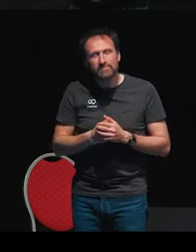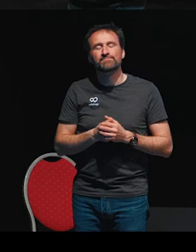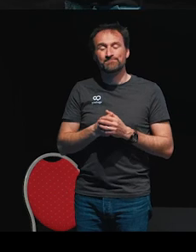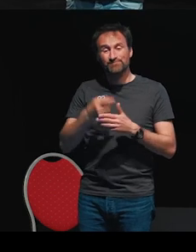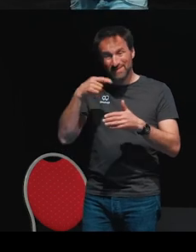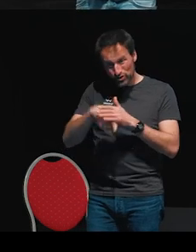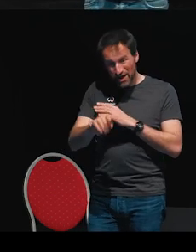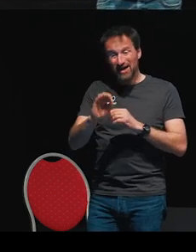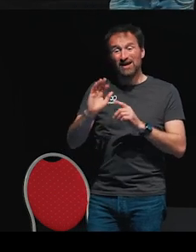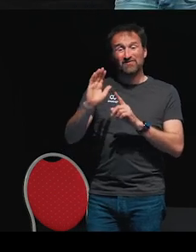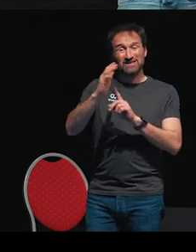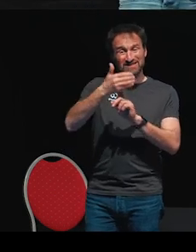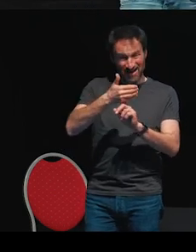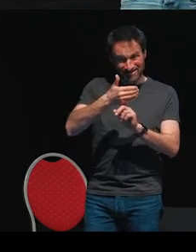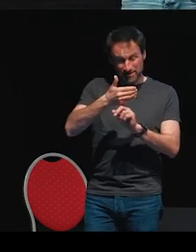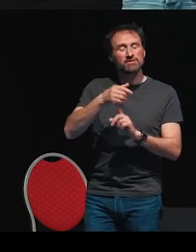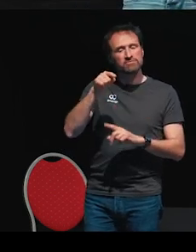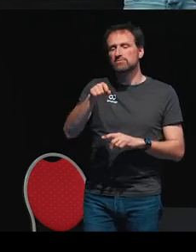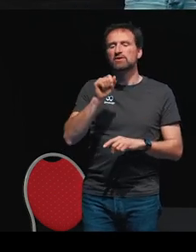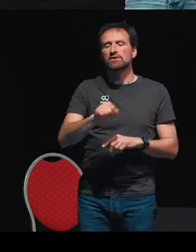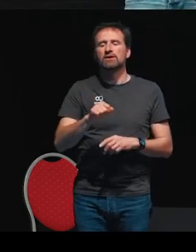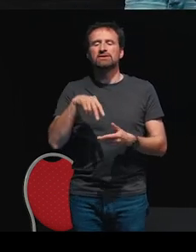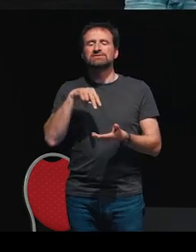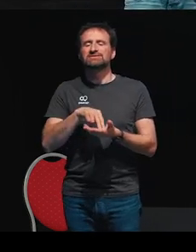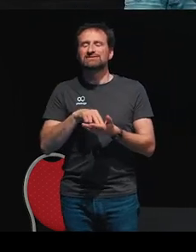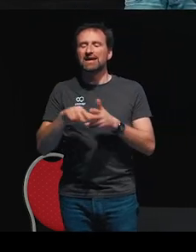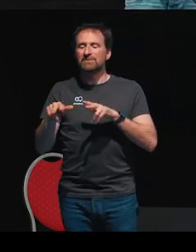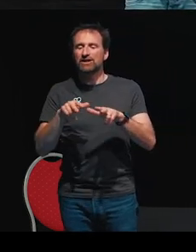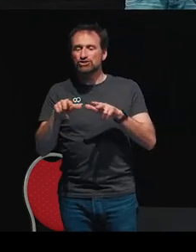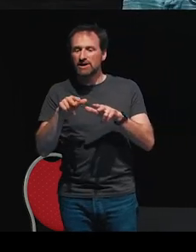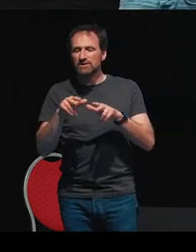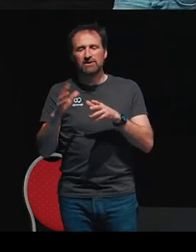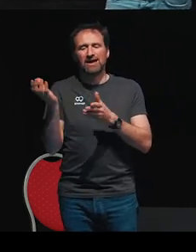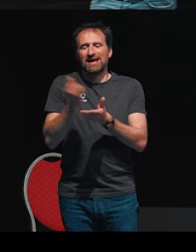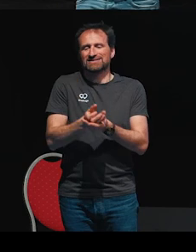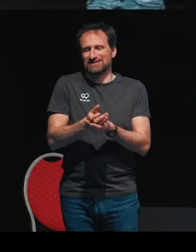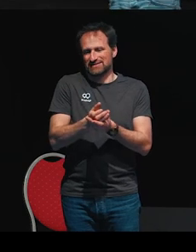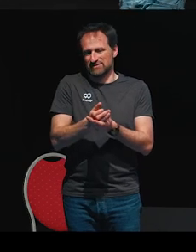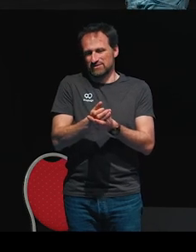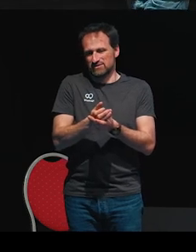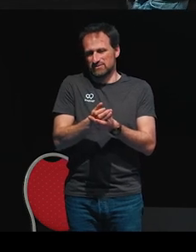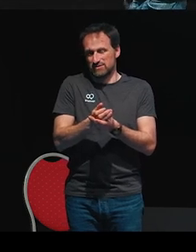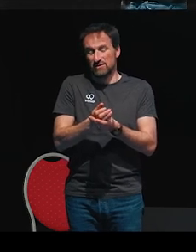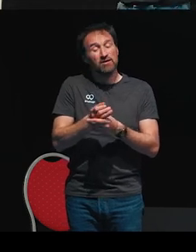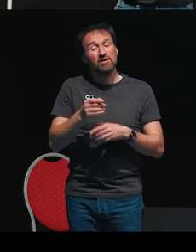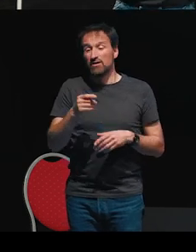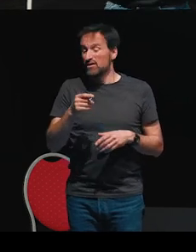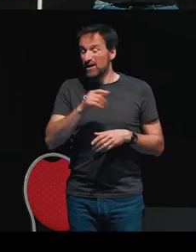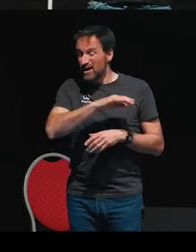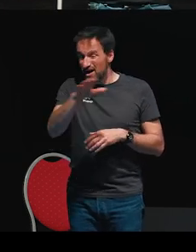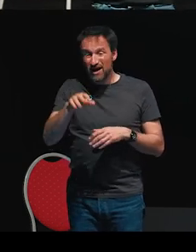enables you to easily replace your state management in the facet. Because all your consumers have no